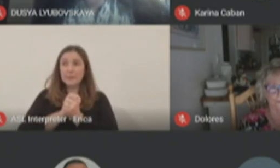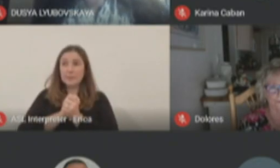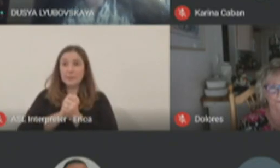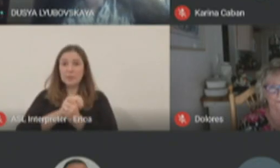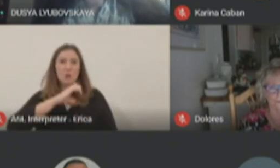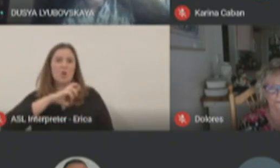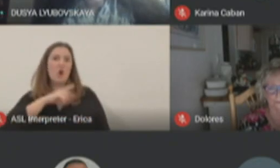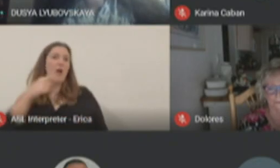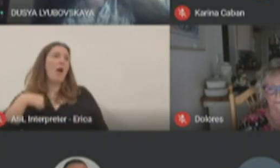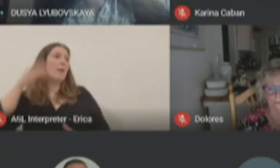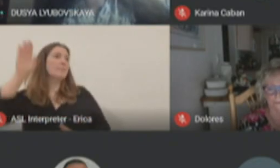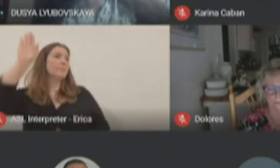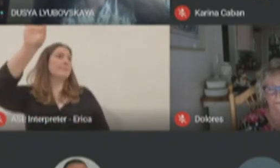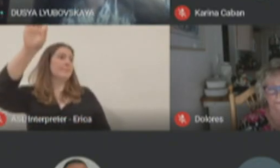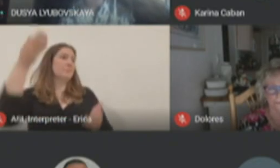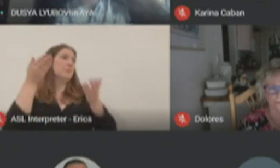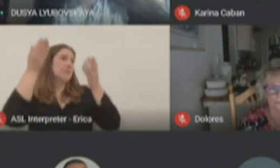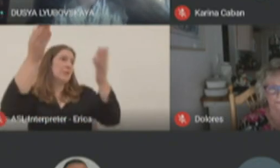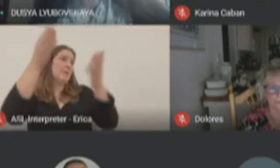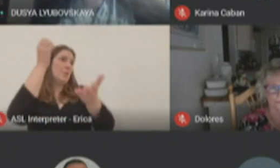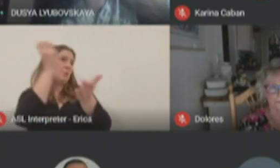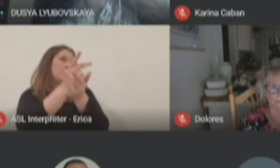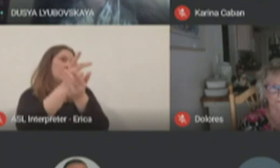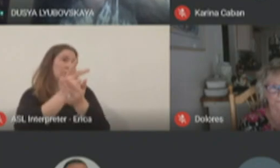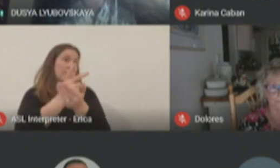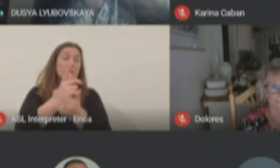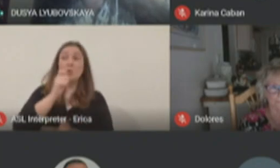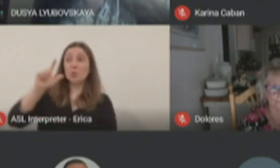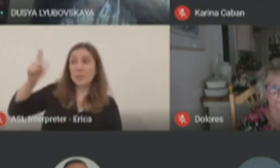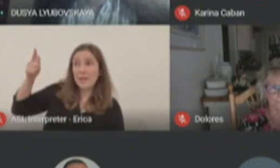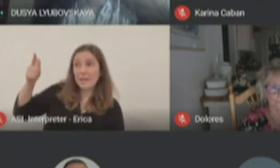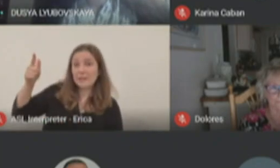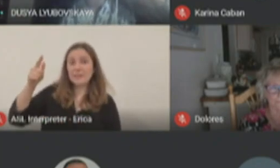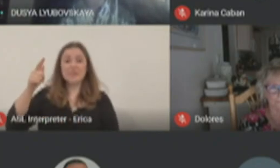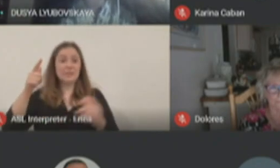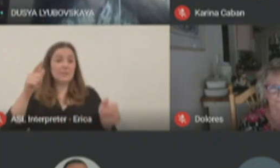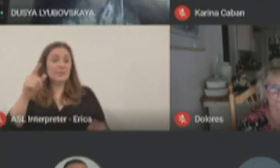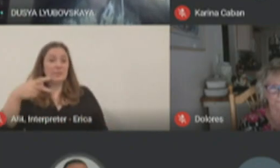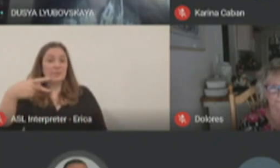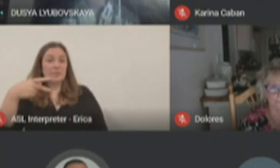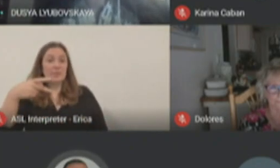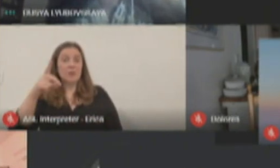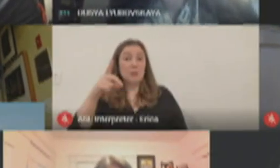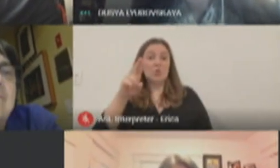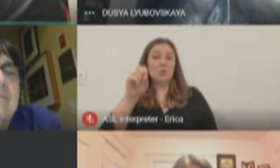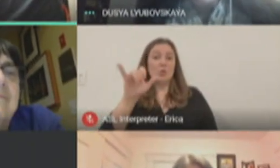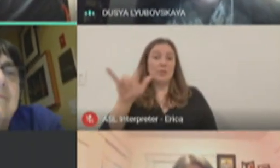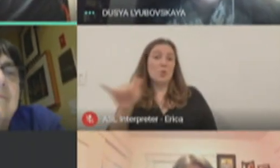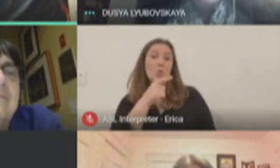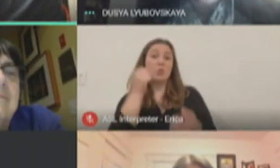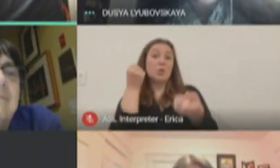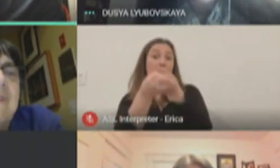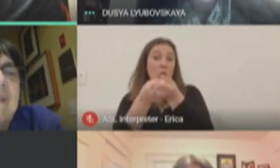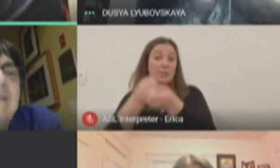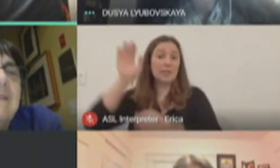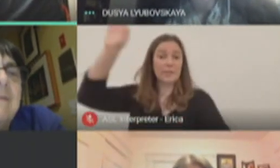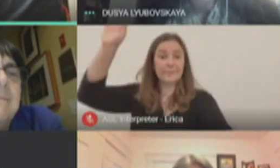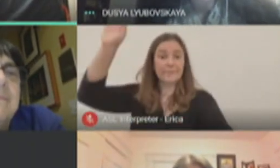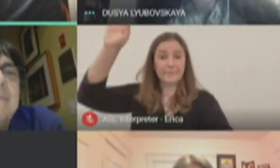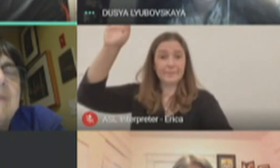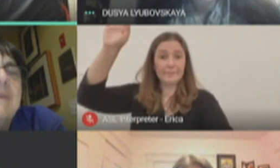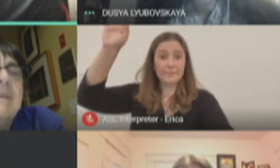I make a motion to approve the March minutes. Second. I second All the in motion. favor?